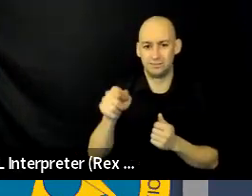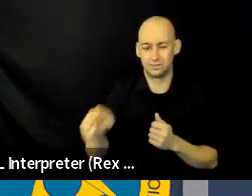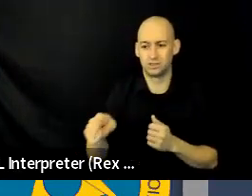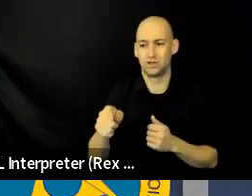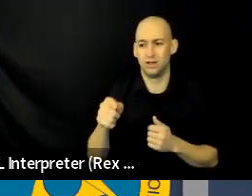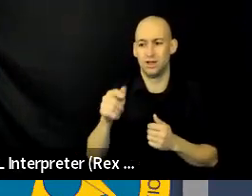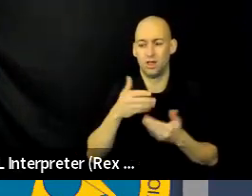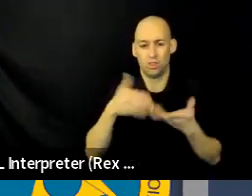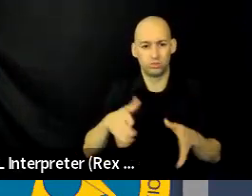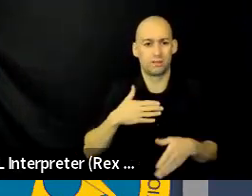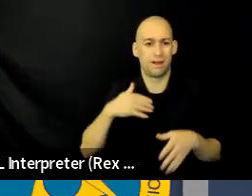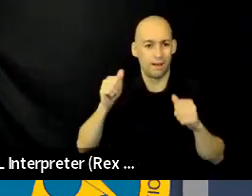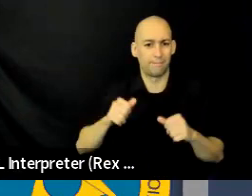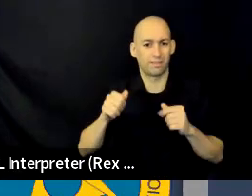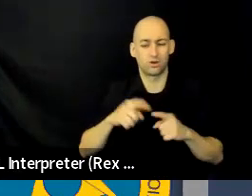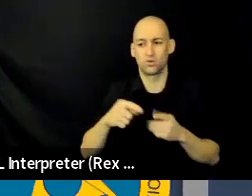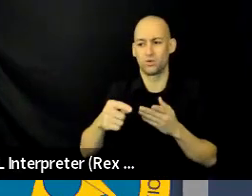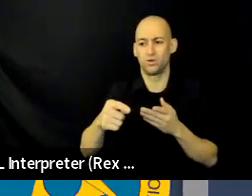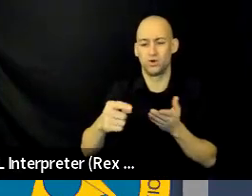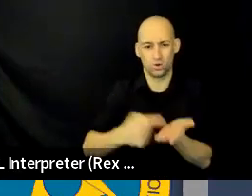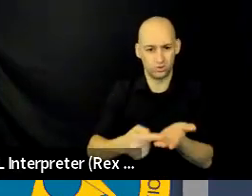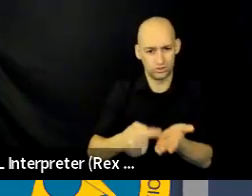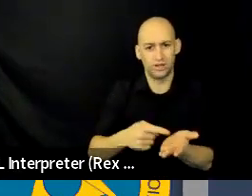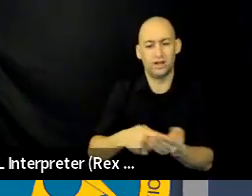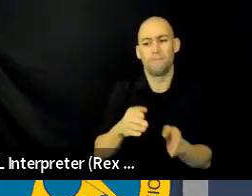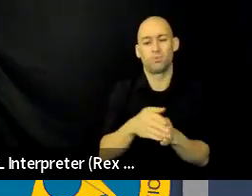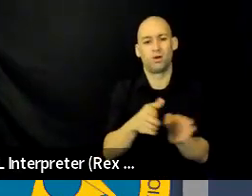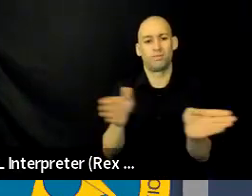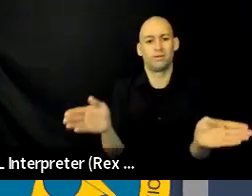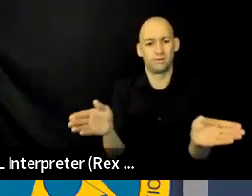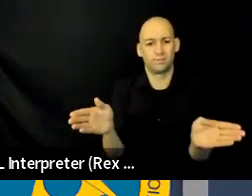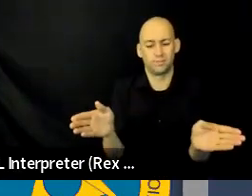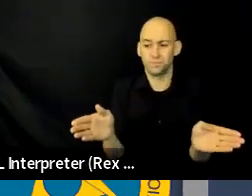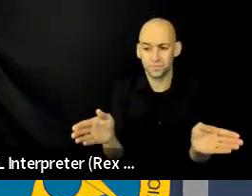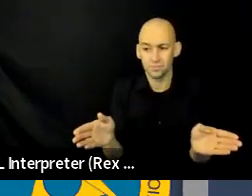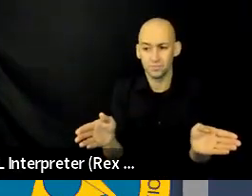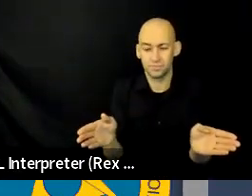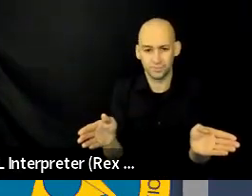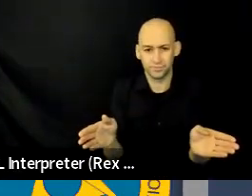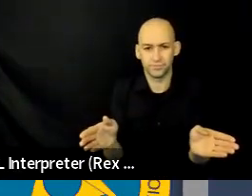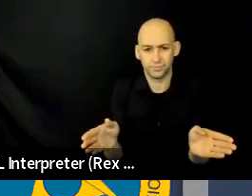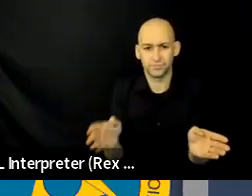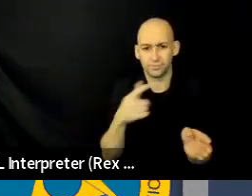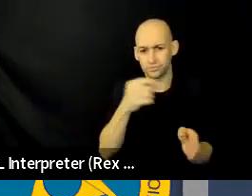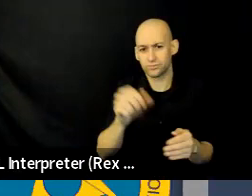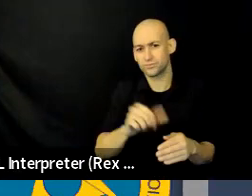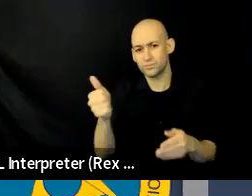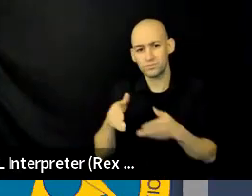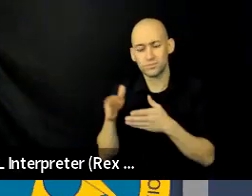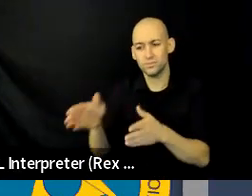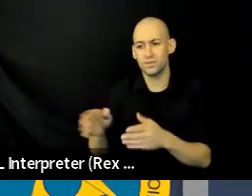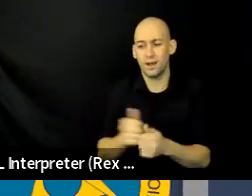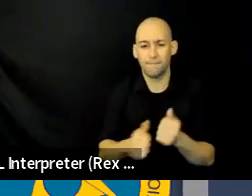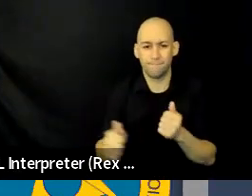ability to negotiate broadly and then, right, kind of go in the other direction as well. Pass it and we'll